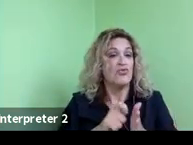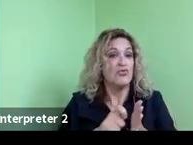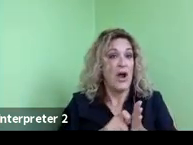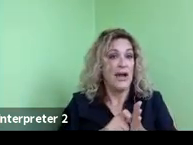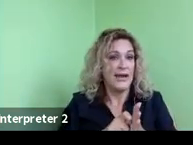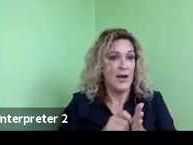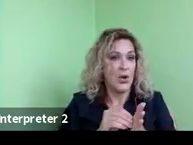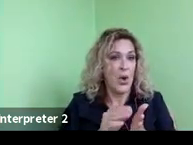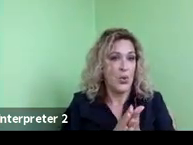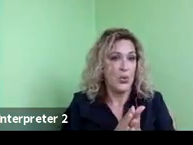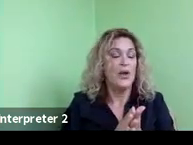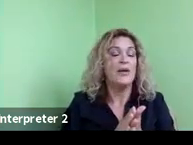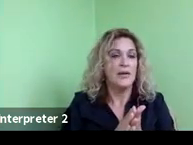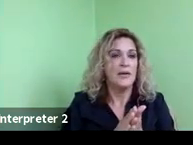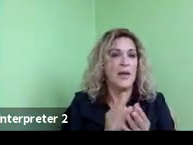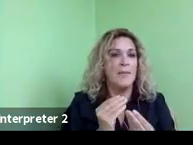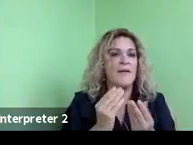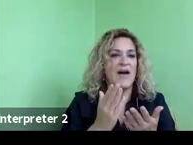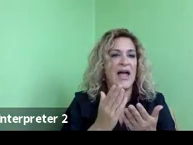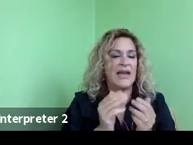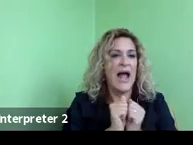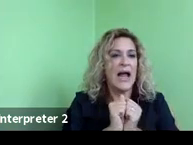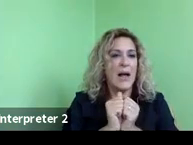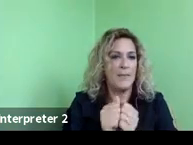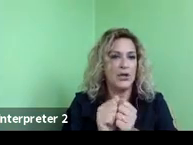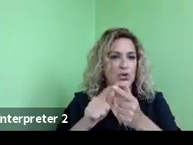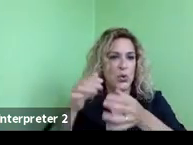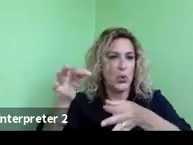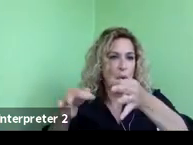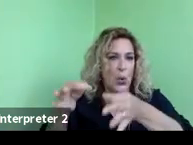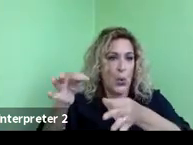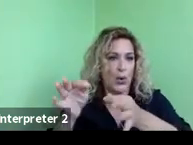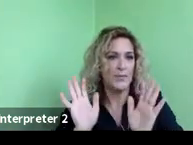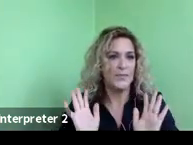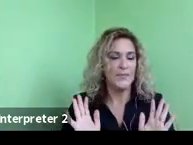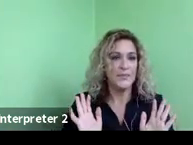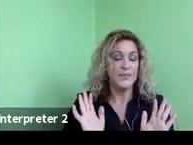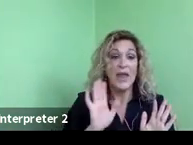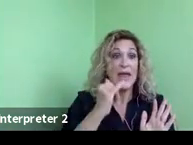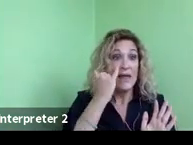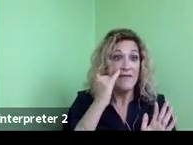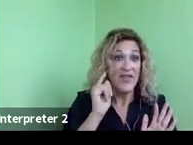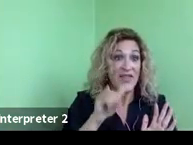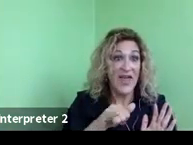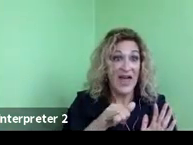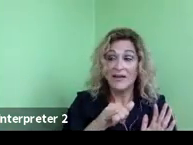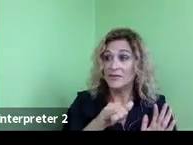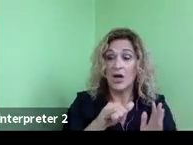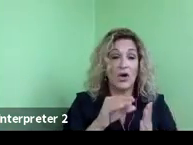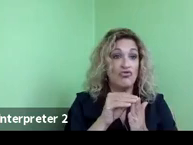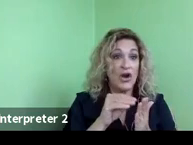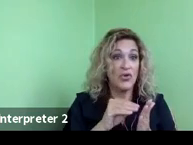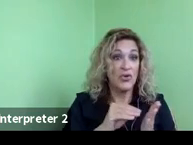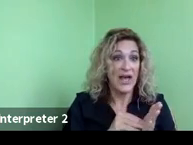court accompaniment, right? If that record got successfully subpoenaed, or if it